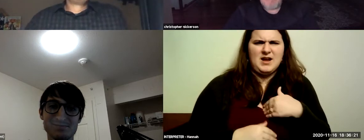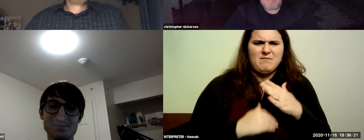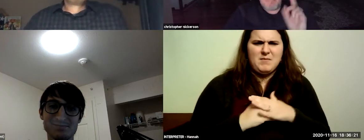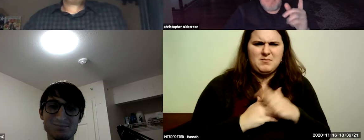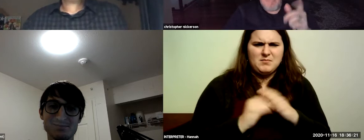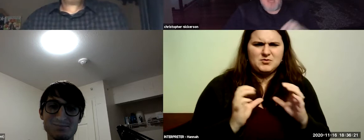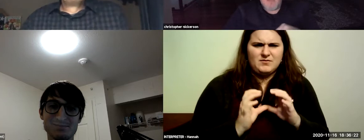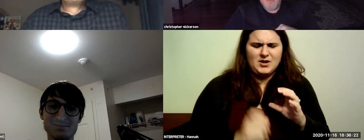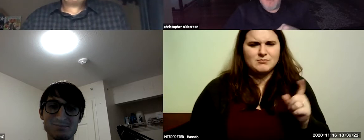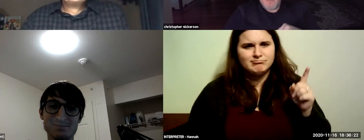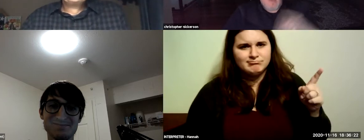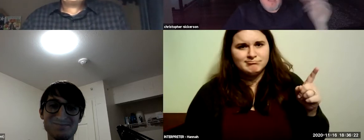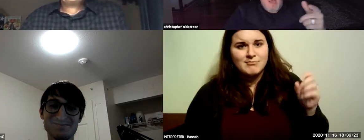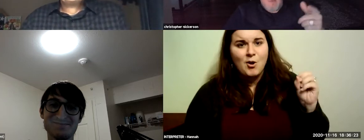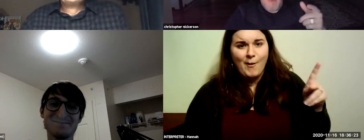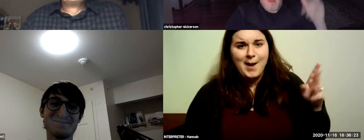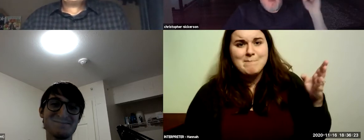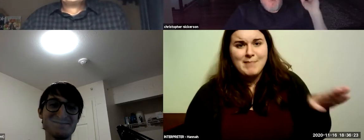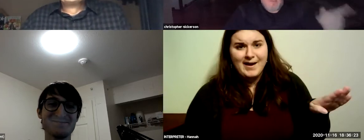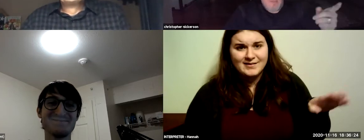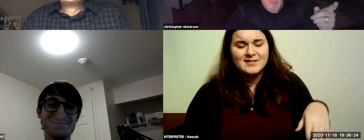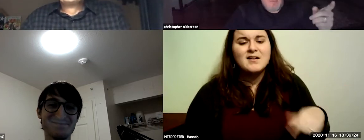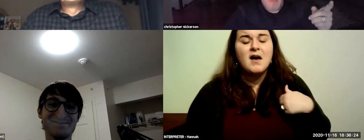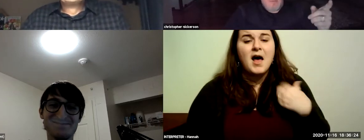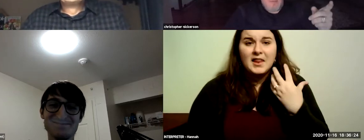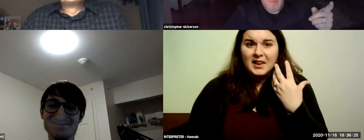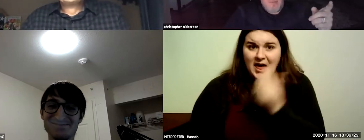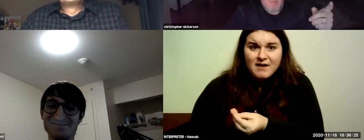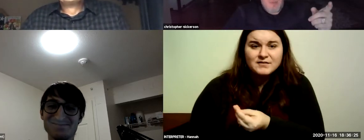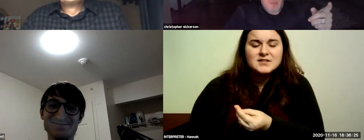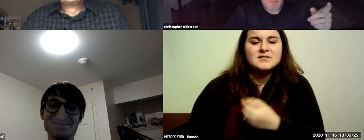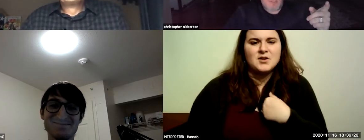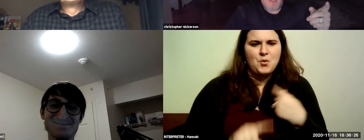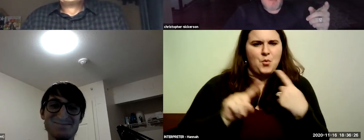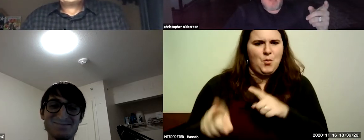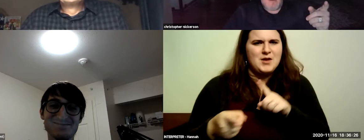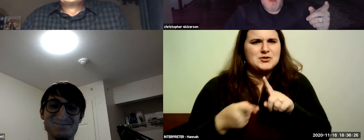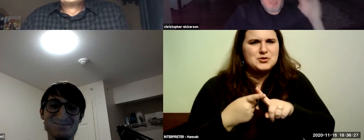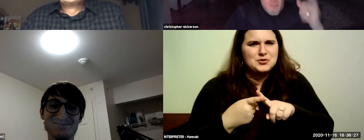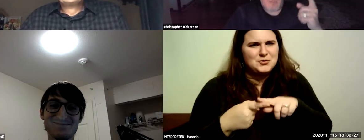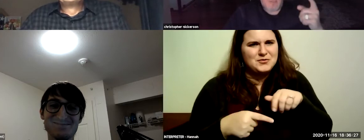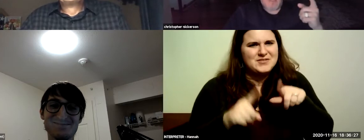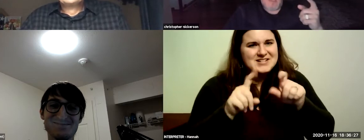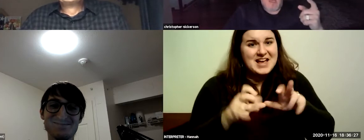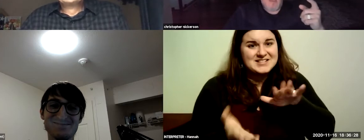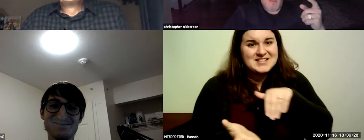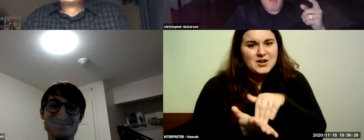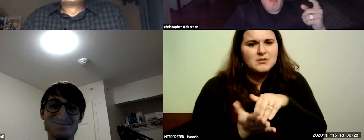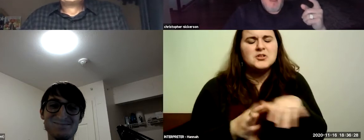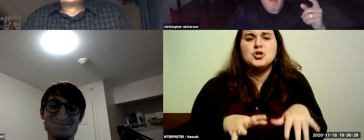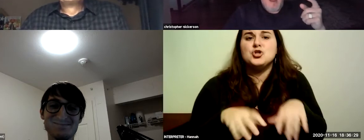like, bet. So I left and I went to the like Pearson Training Center and I took the